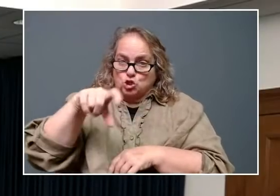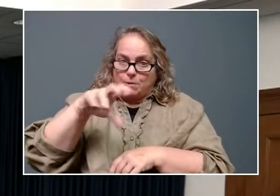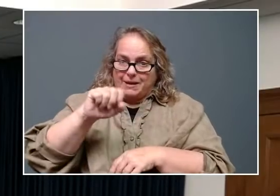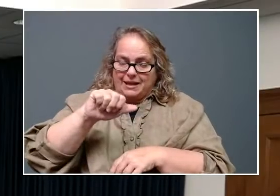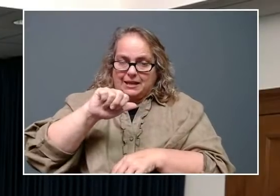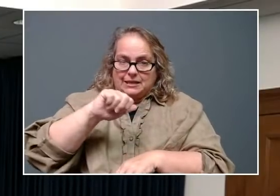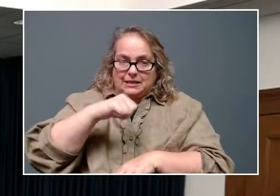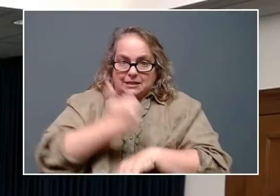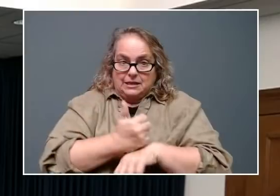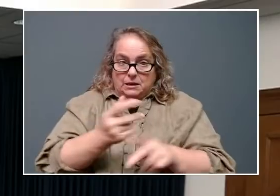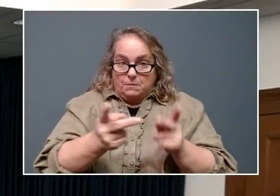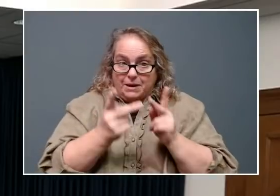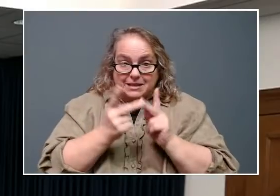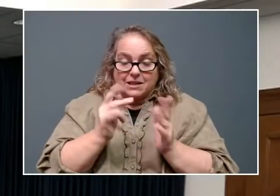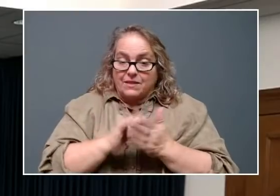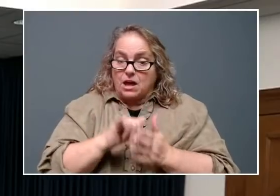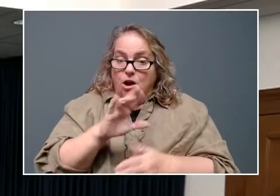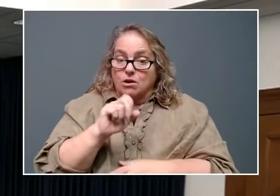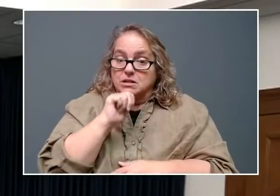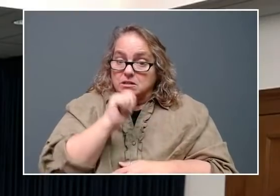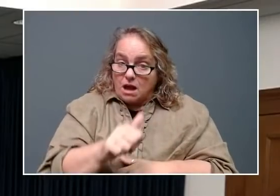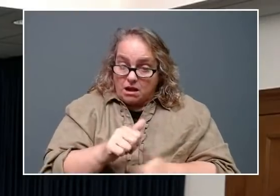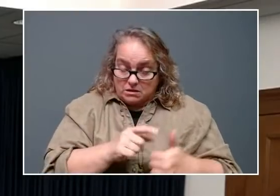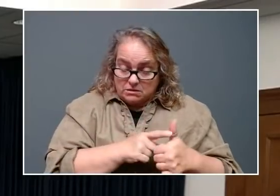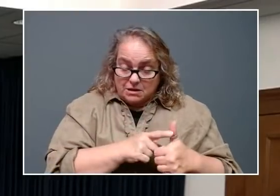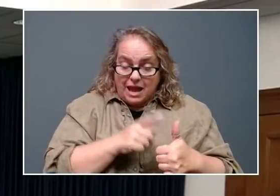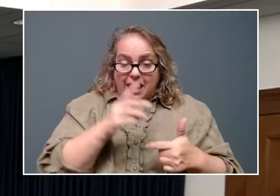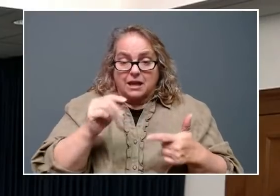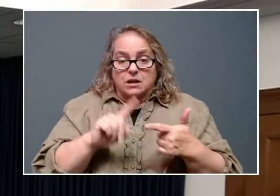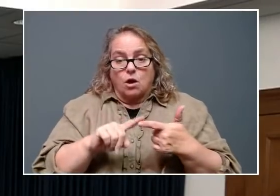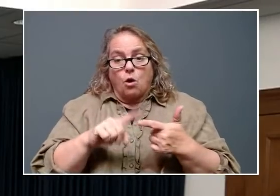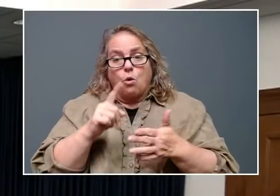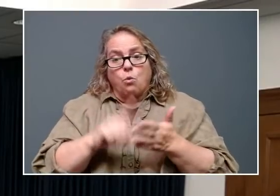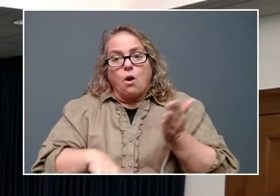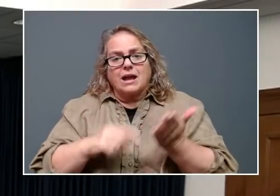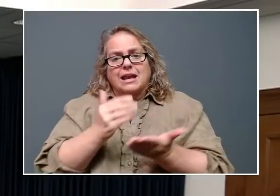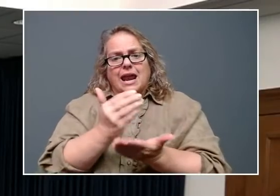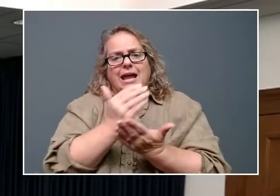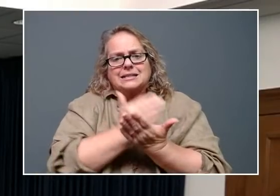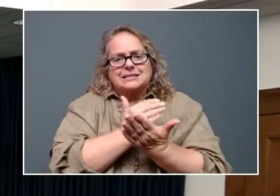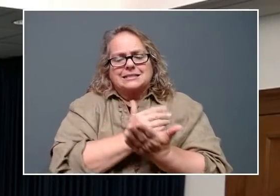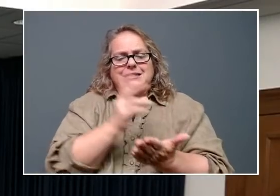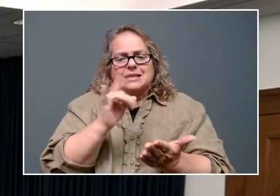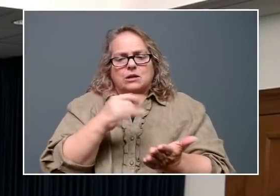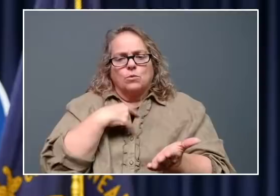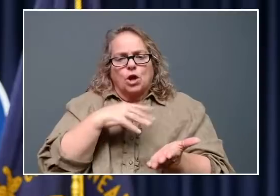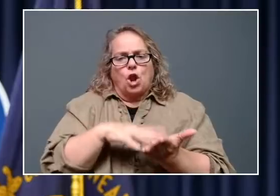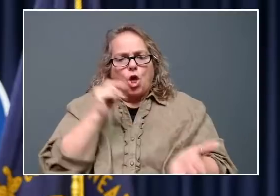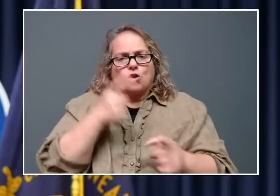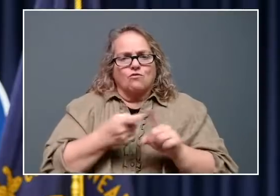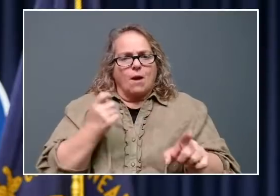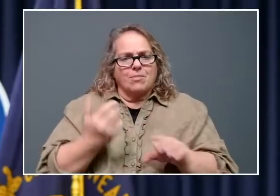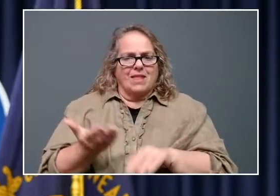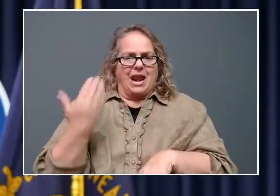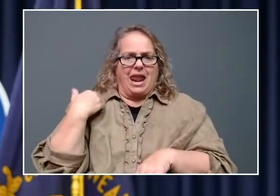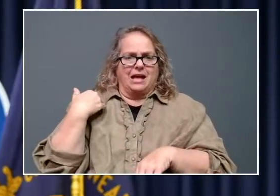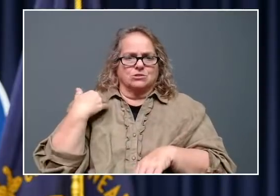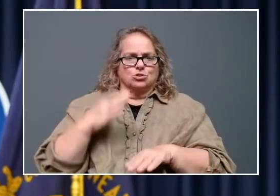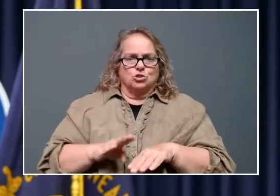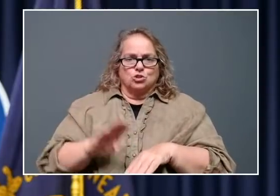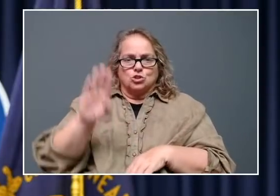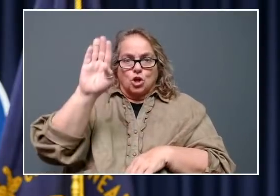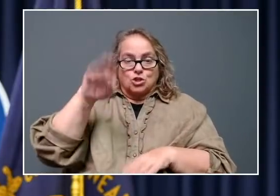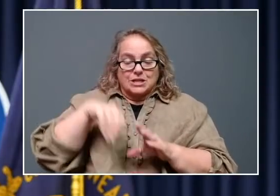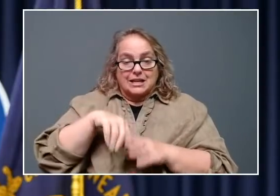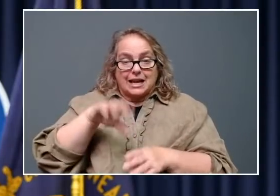then another question is, what lessons did we learn from the last surge in case we do need more help when it comes to